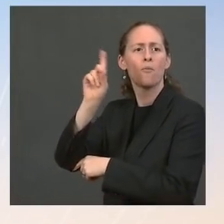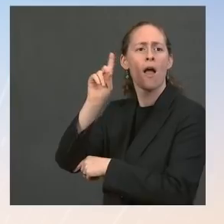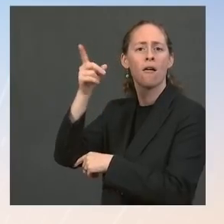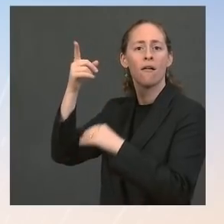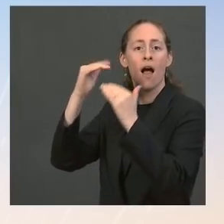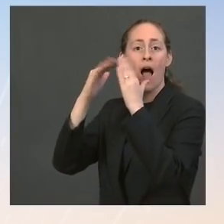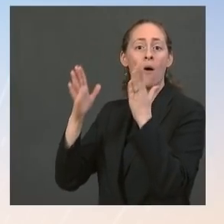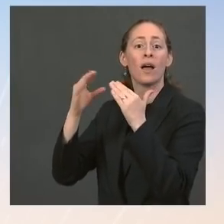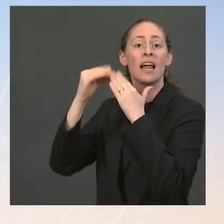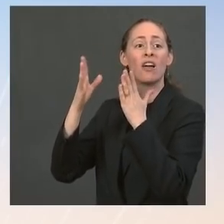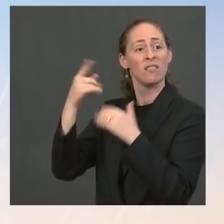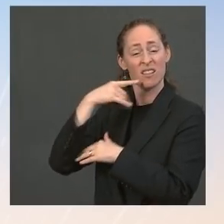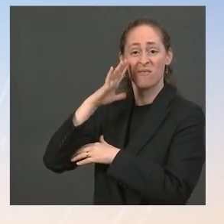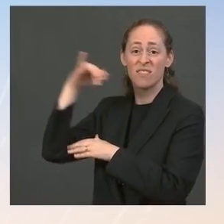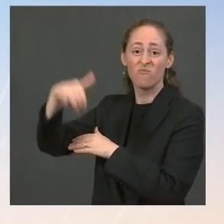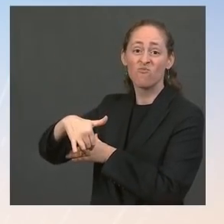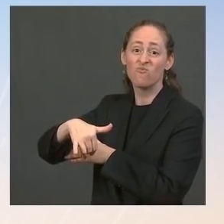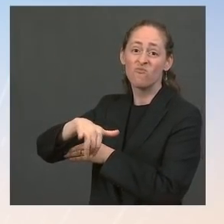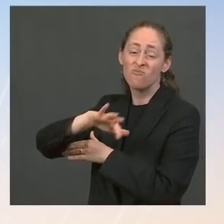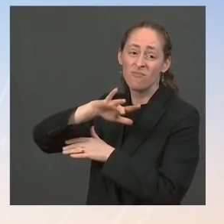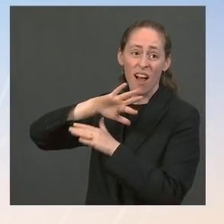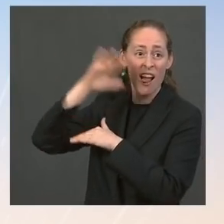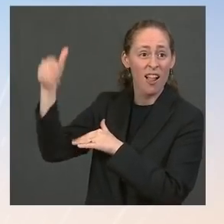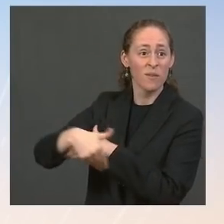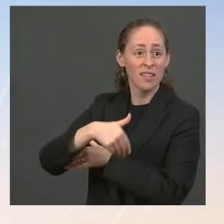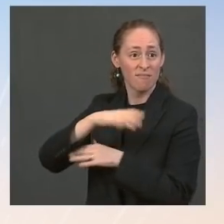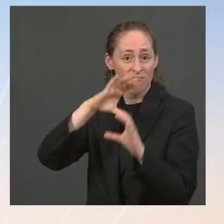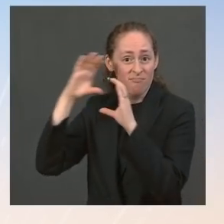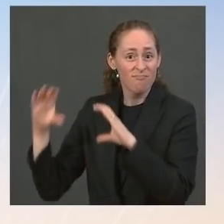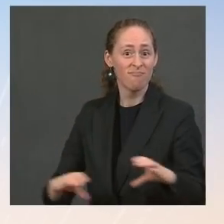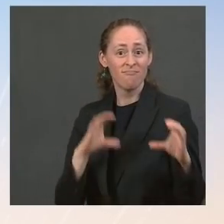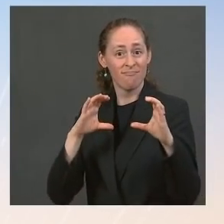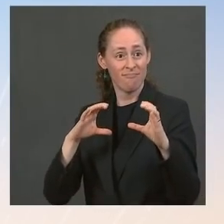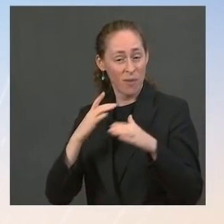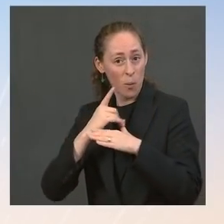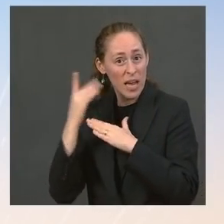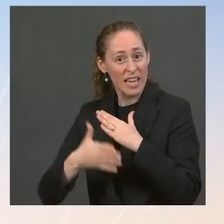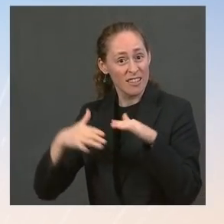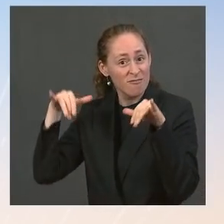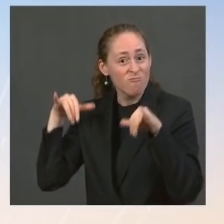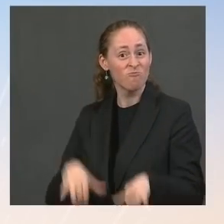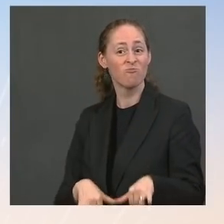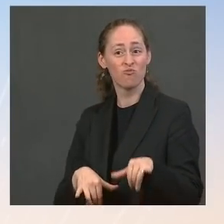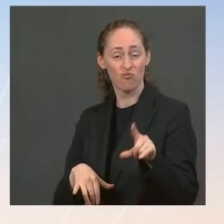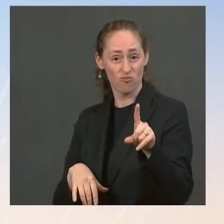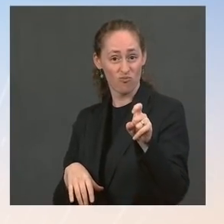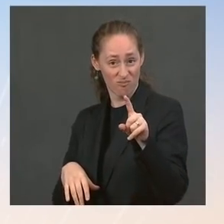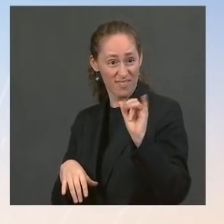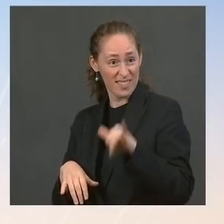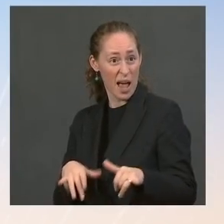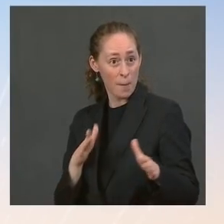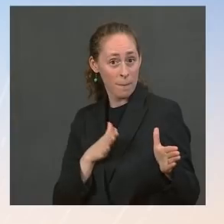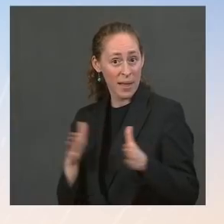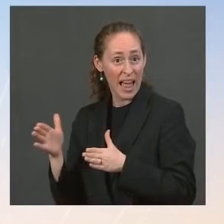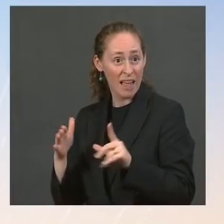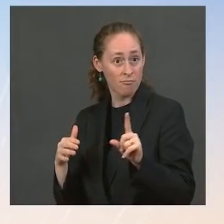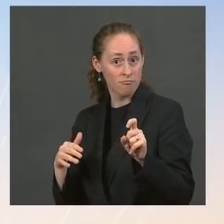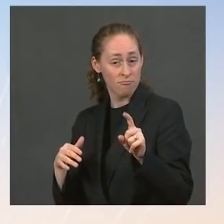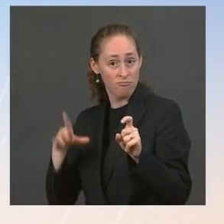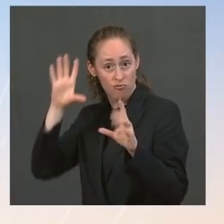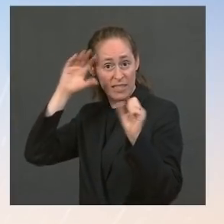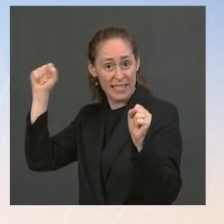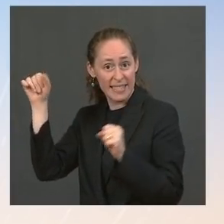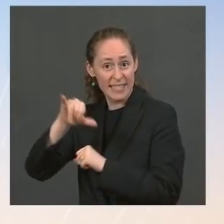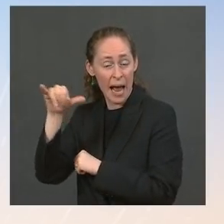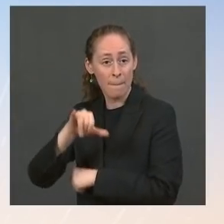the president plan to do the same? Will he be at the White House working this weekend, having visitors, calling and hosting congressional lawmakers? Well, as